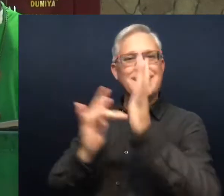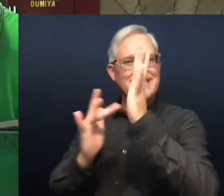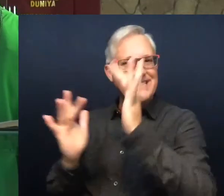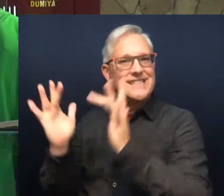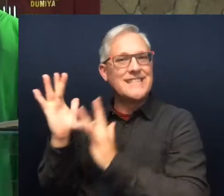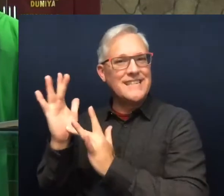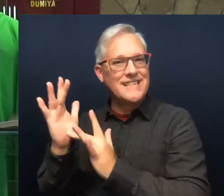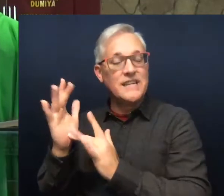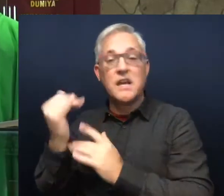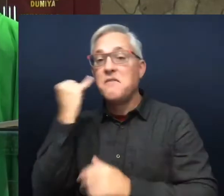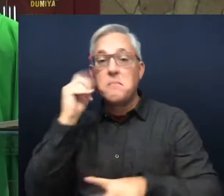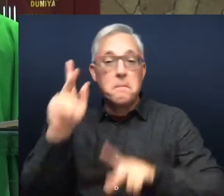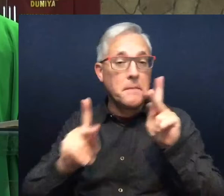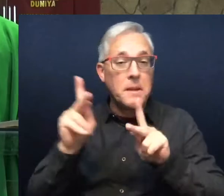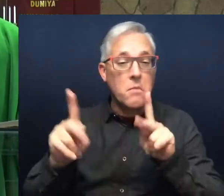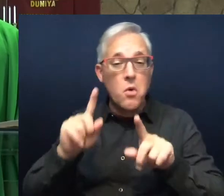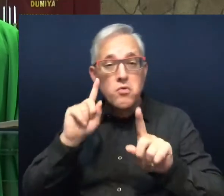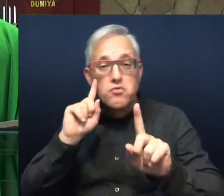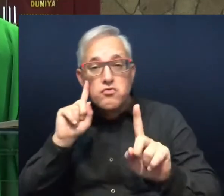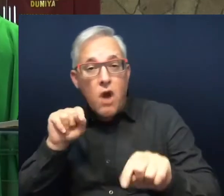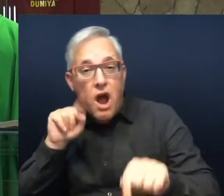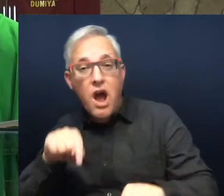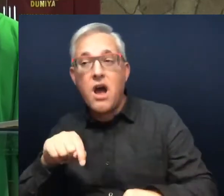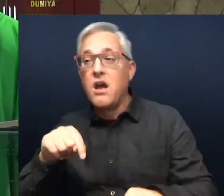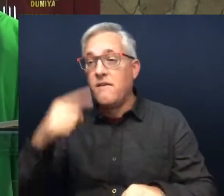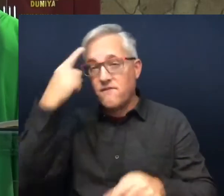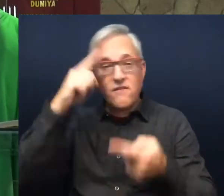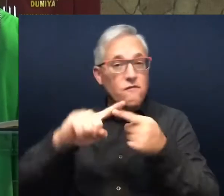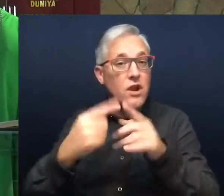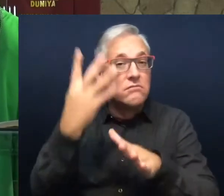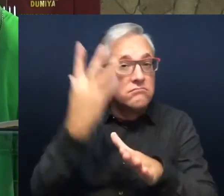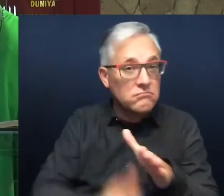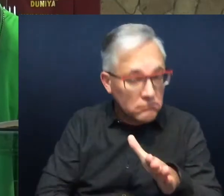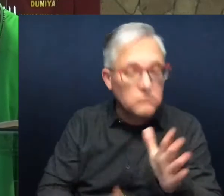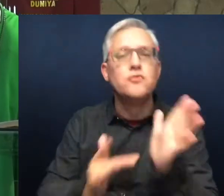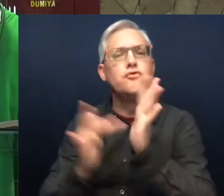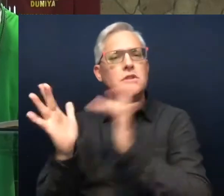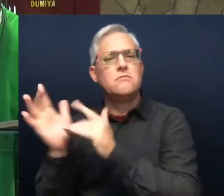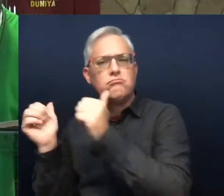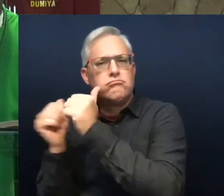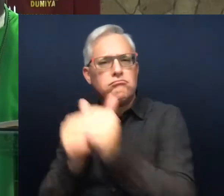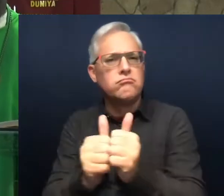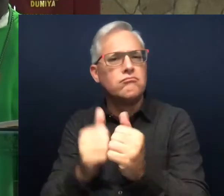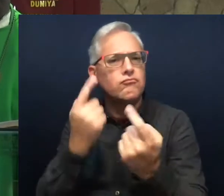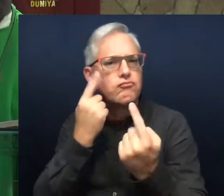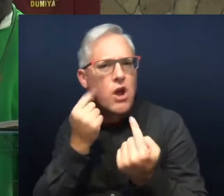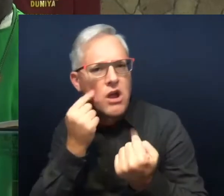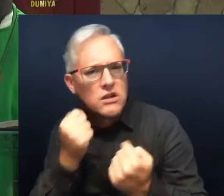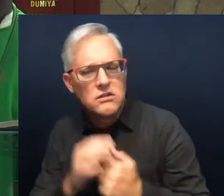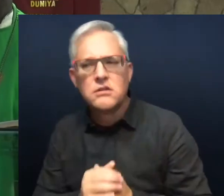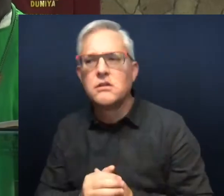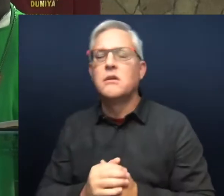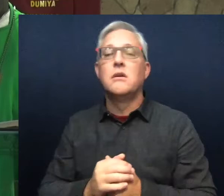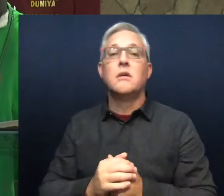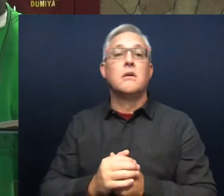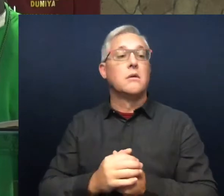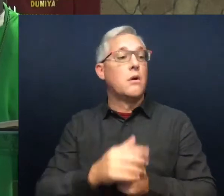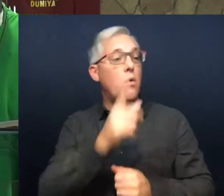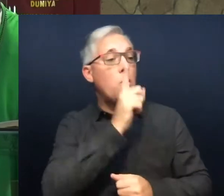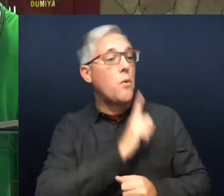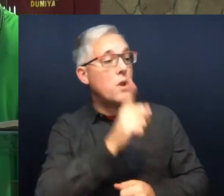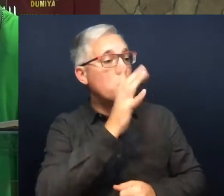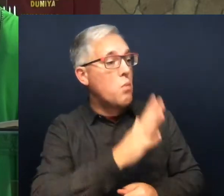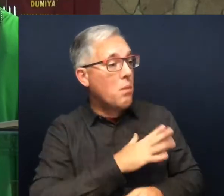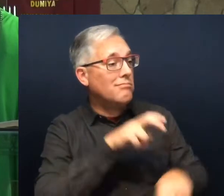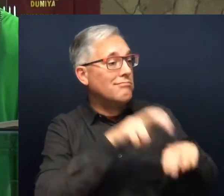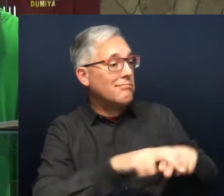weeps alongside the people who were weeping out of love for their friend. A king that speaks to a lonely woman